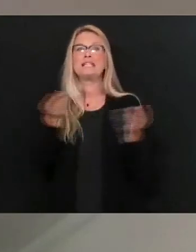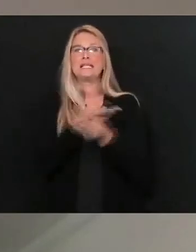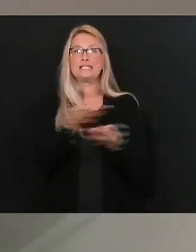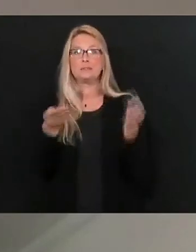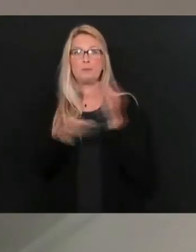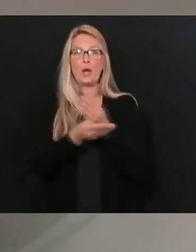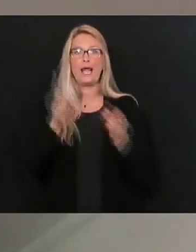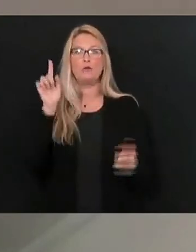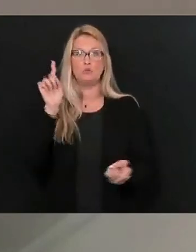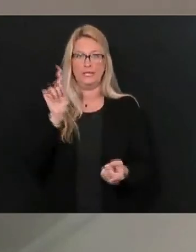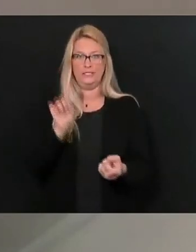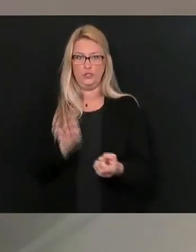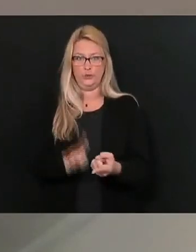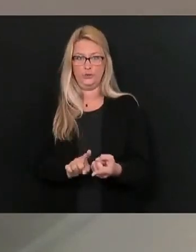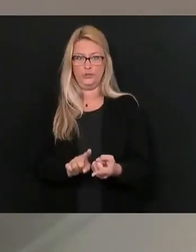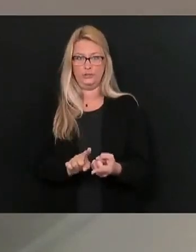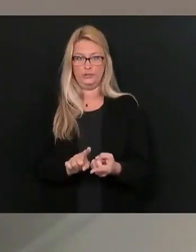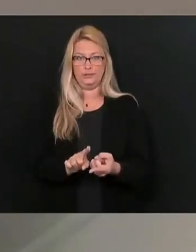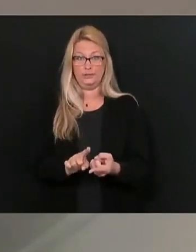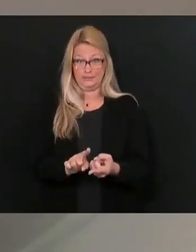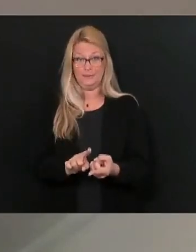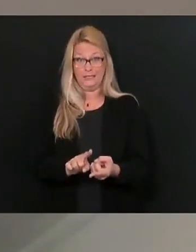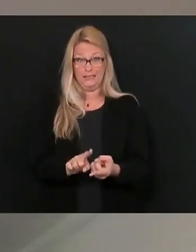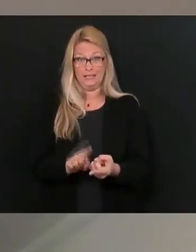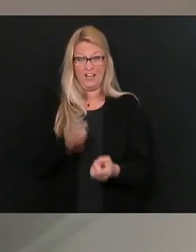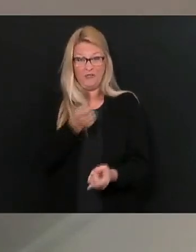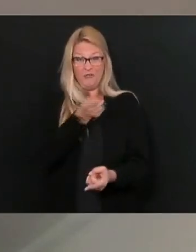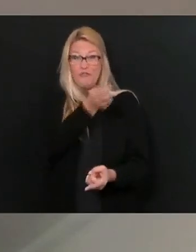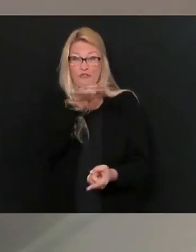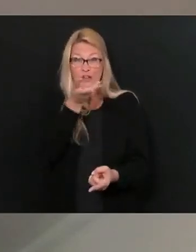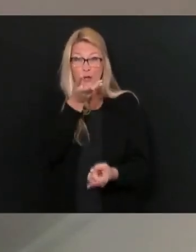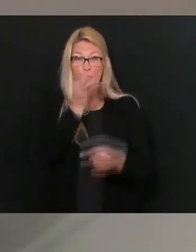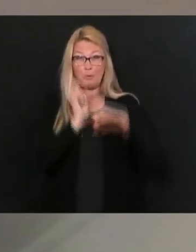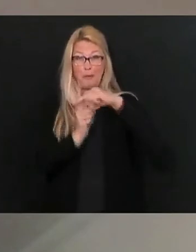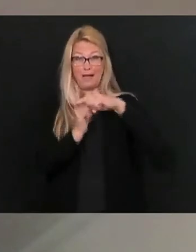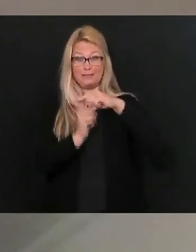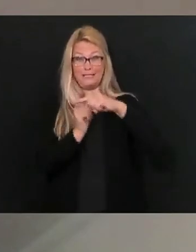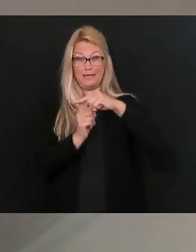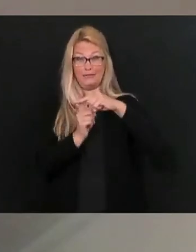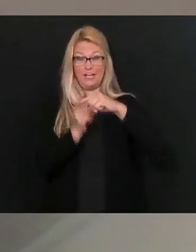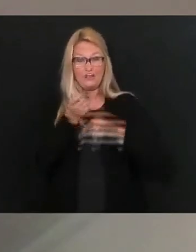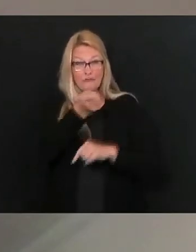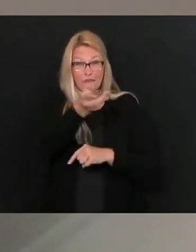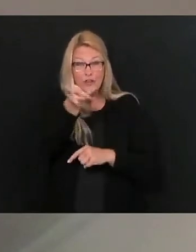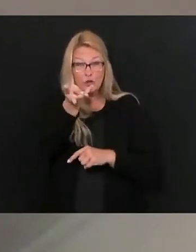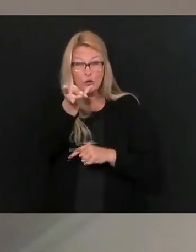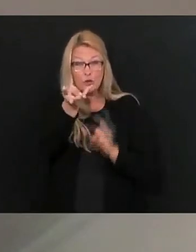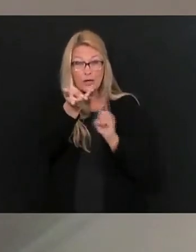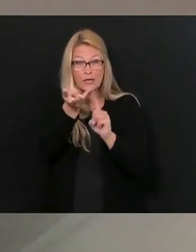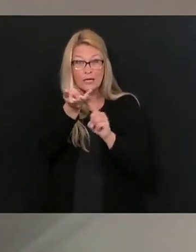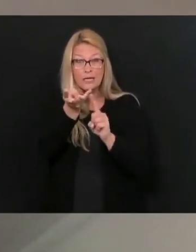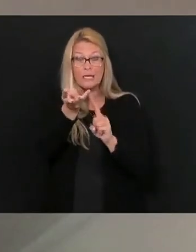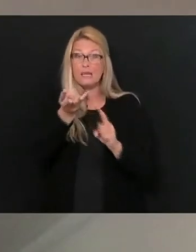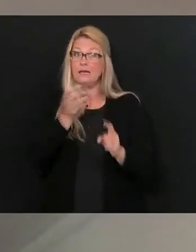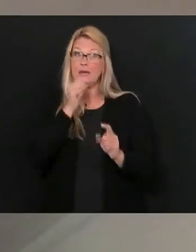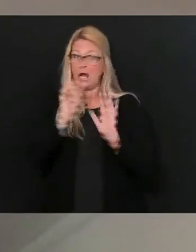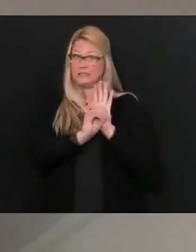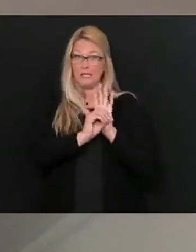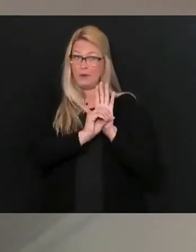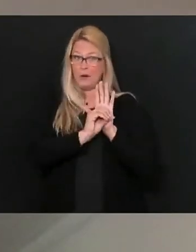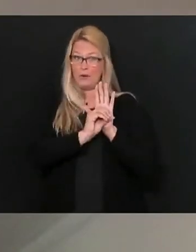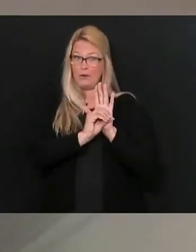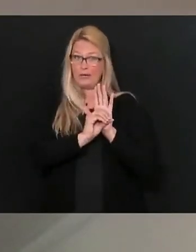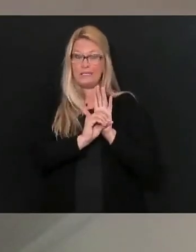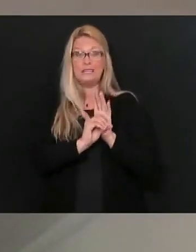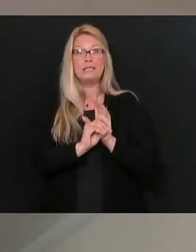level that the number of new cases that you have on a daily average, or that positive testing that you have